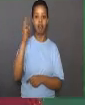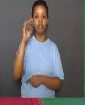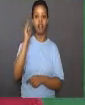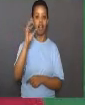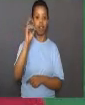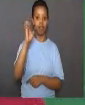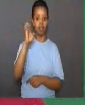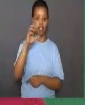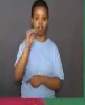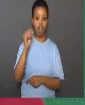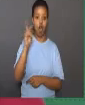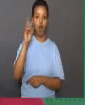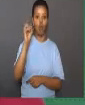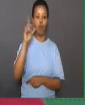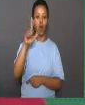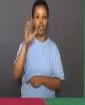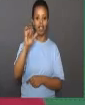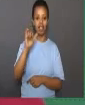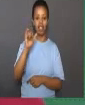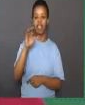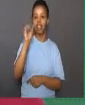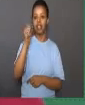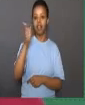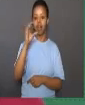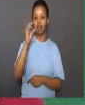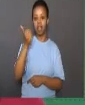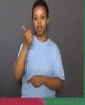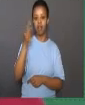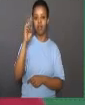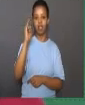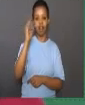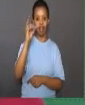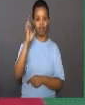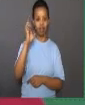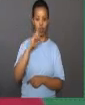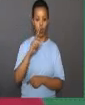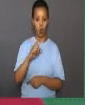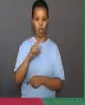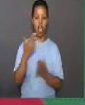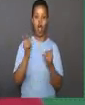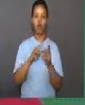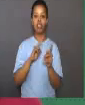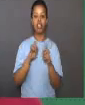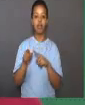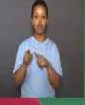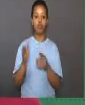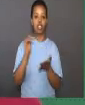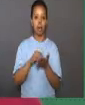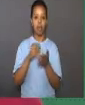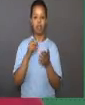polysaccharides. Students, let us begin the lesson with a review